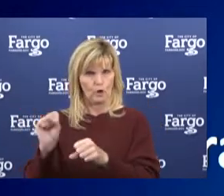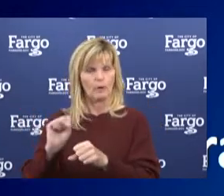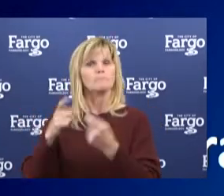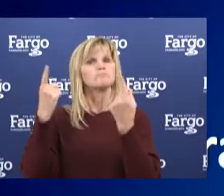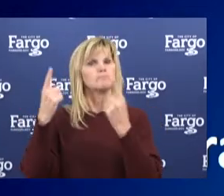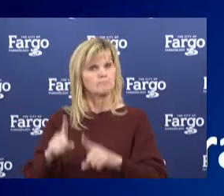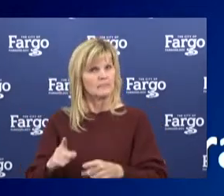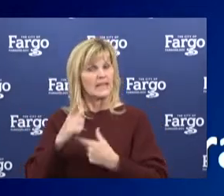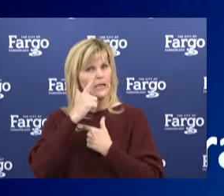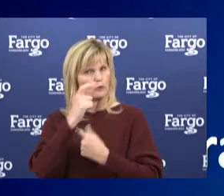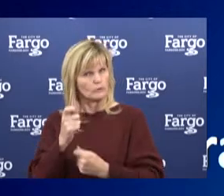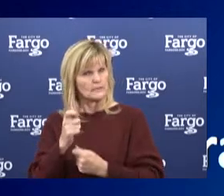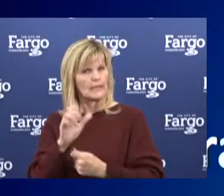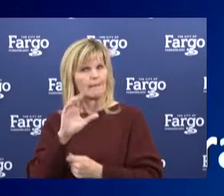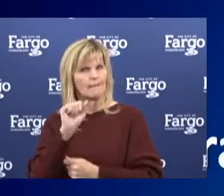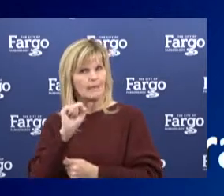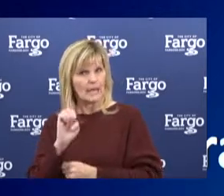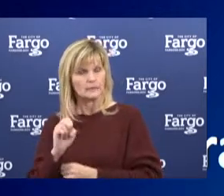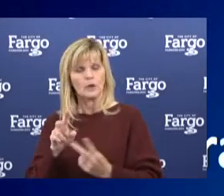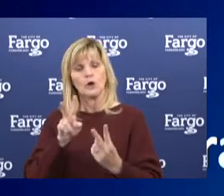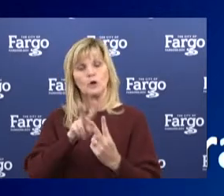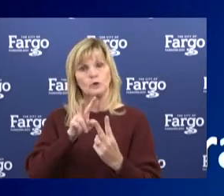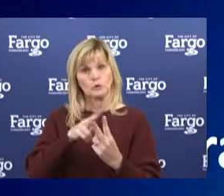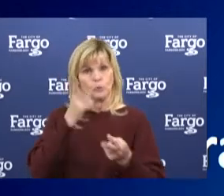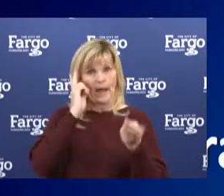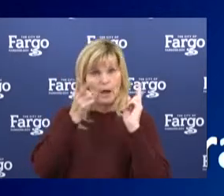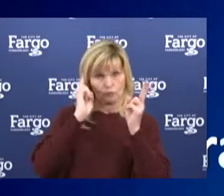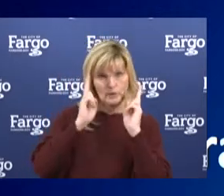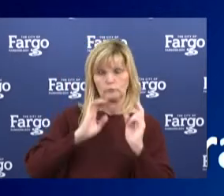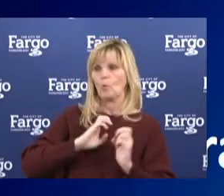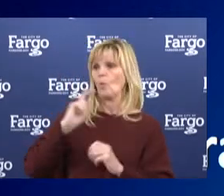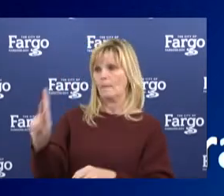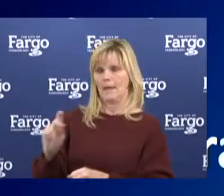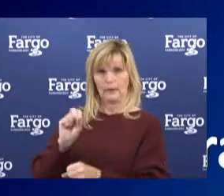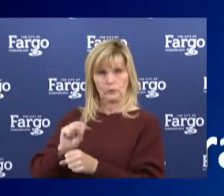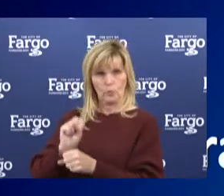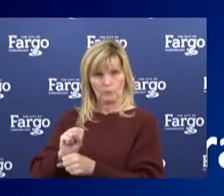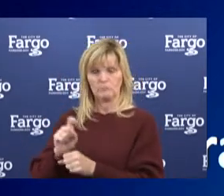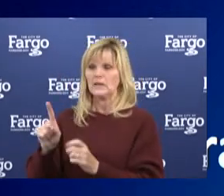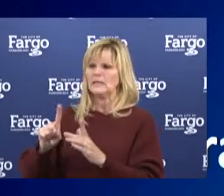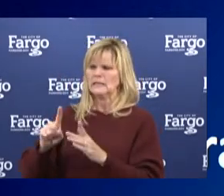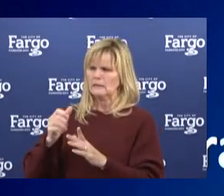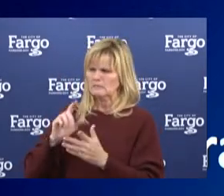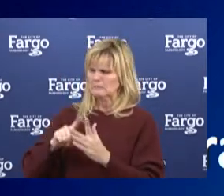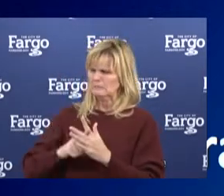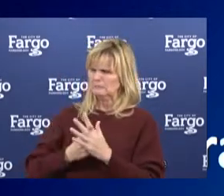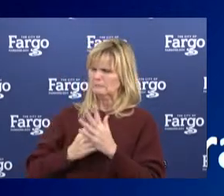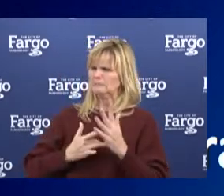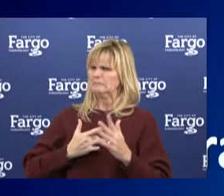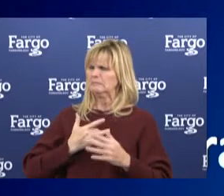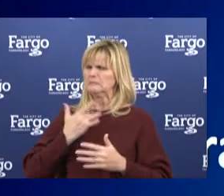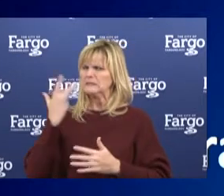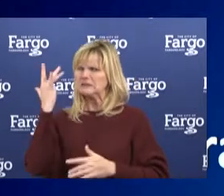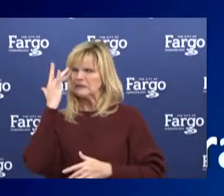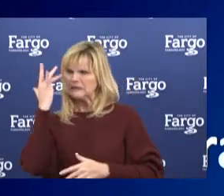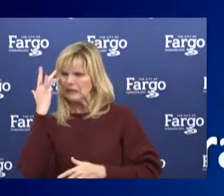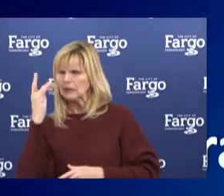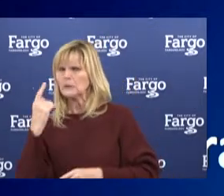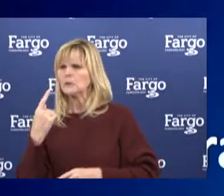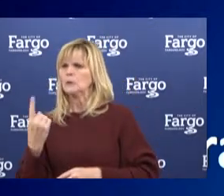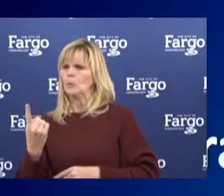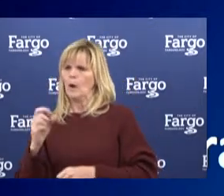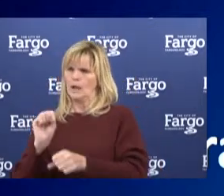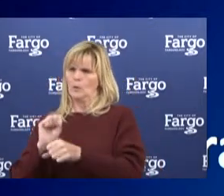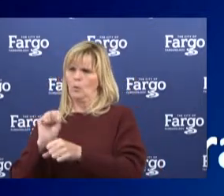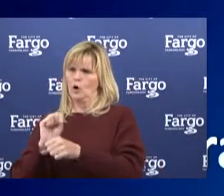very compelling case here where two hairdressers who went back to work started to get sick. One of them ended up